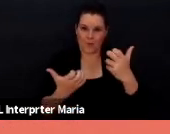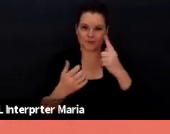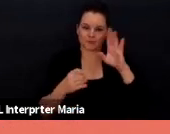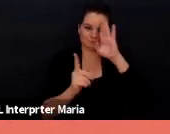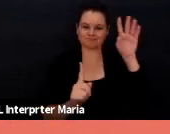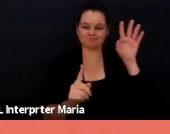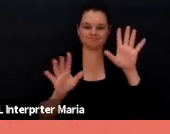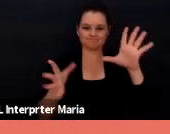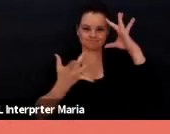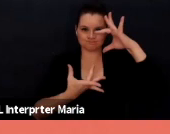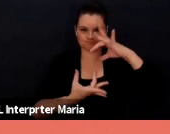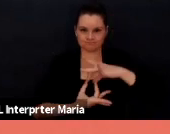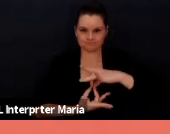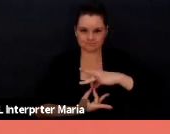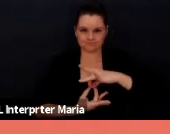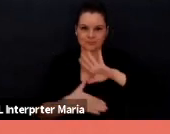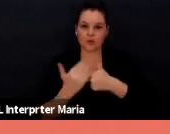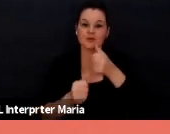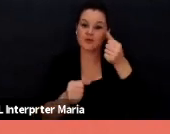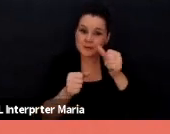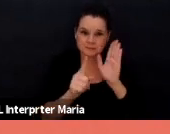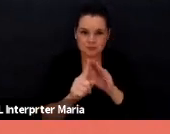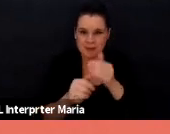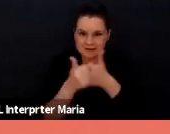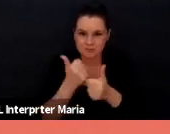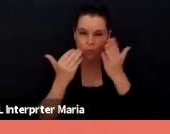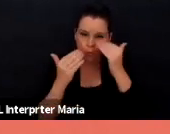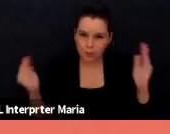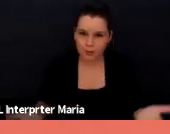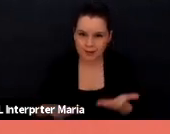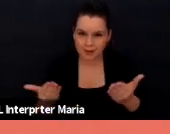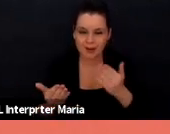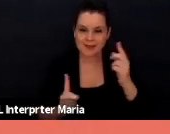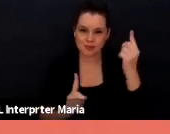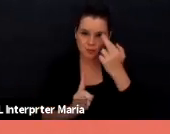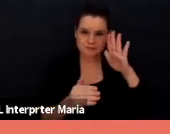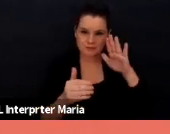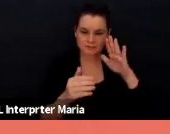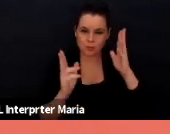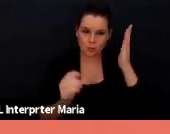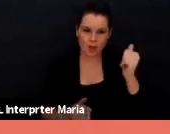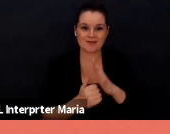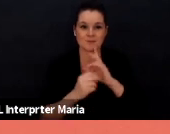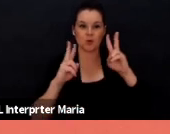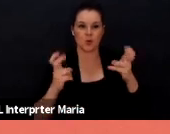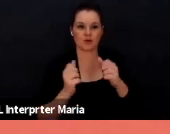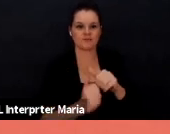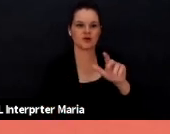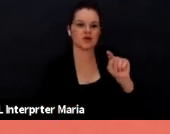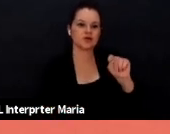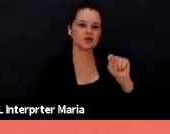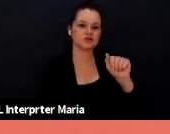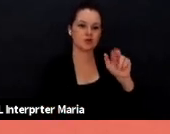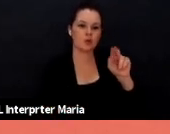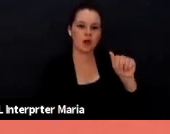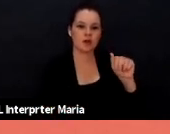all and remind everyone why we're here and what we're here about with a quote from Tarana Burke, the